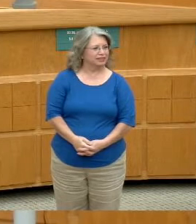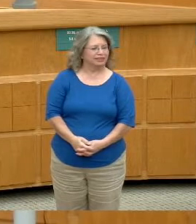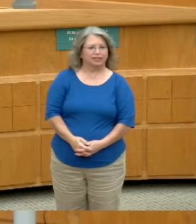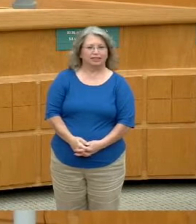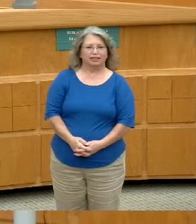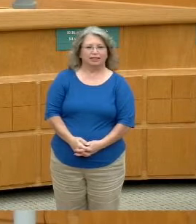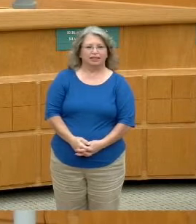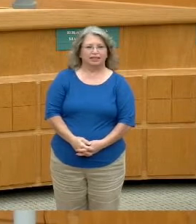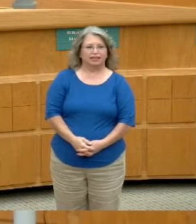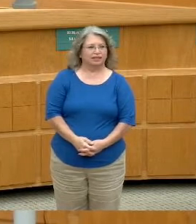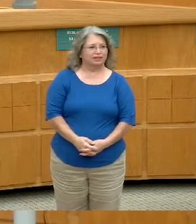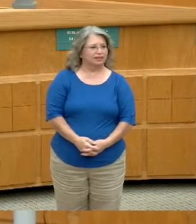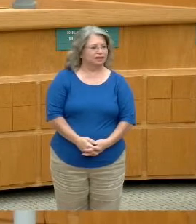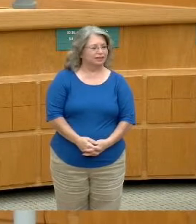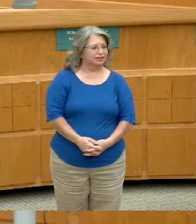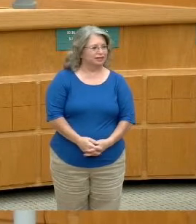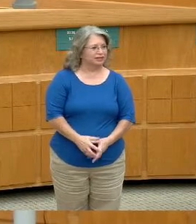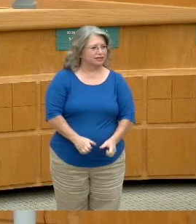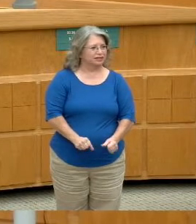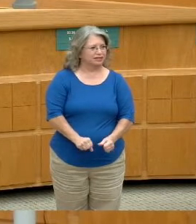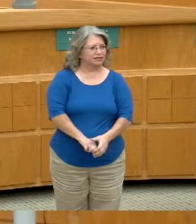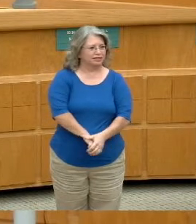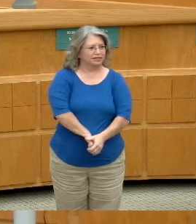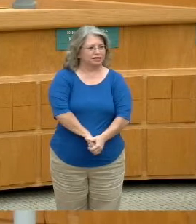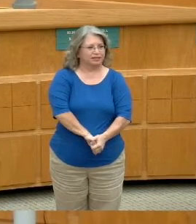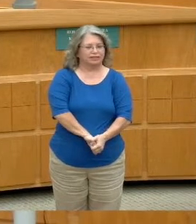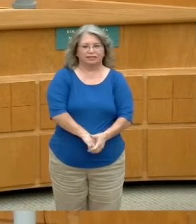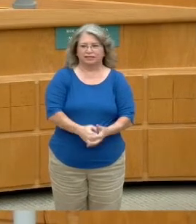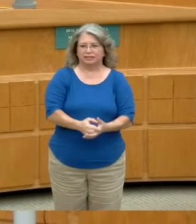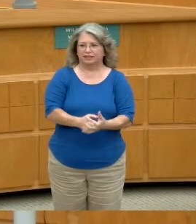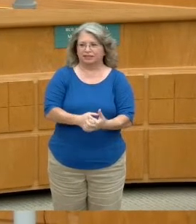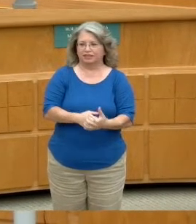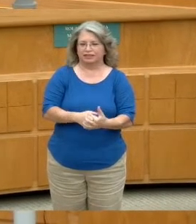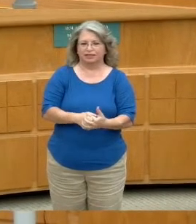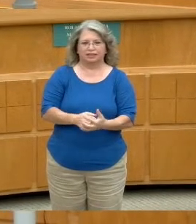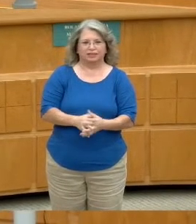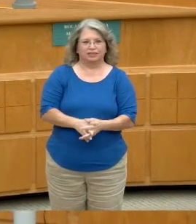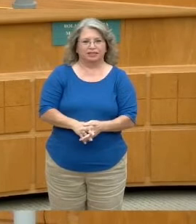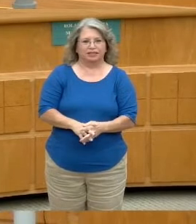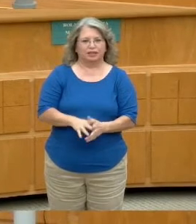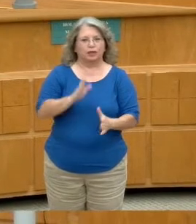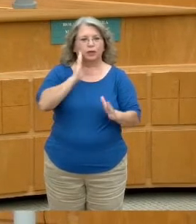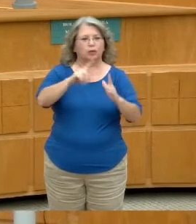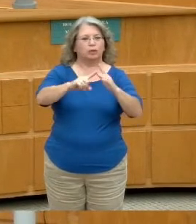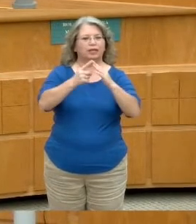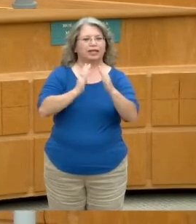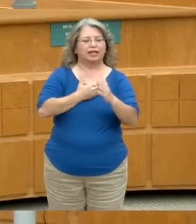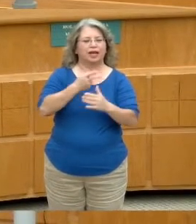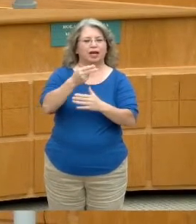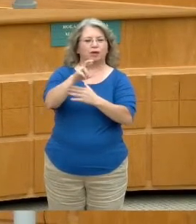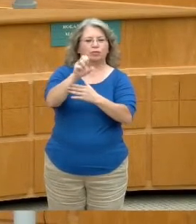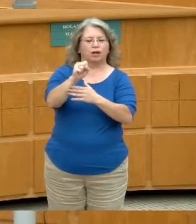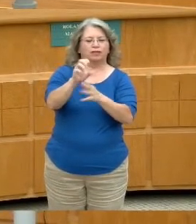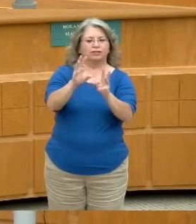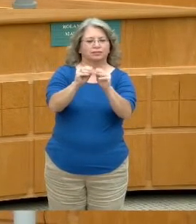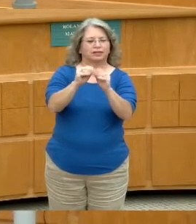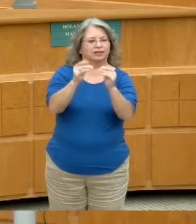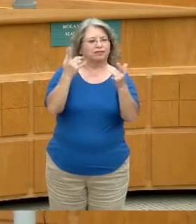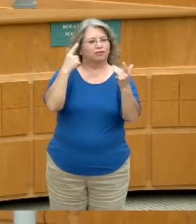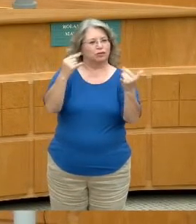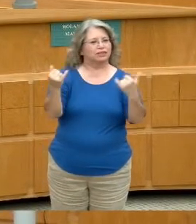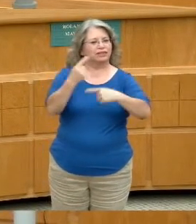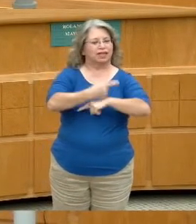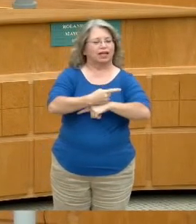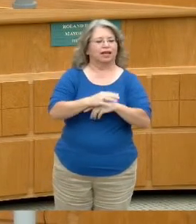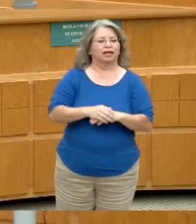Okay, great. The mayor's here. Okay, we're going to begin our press event for today. This